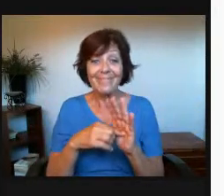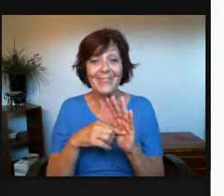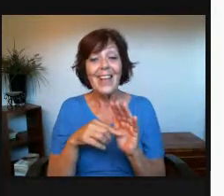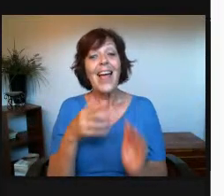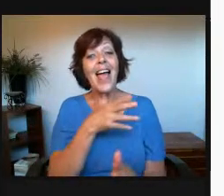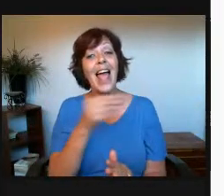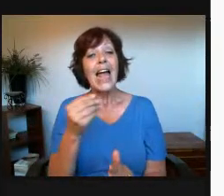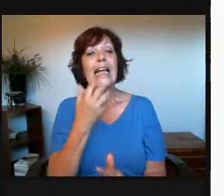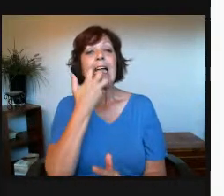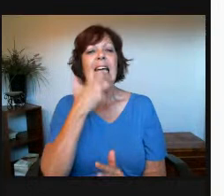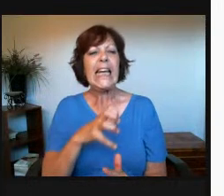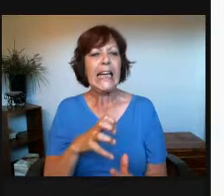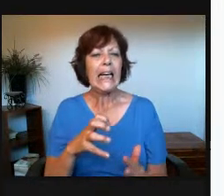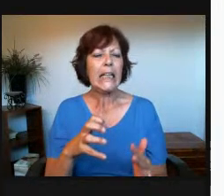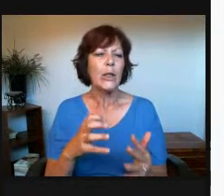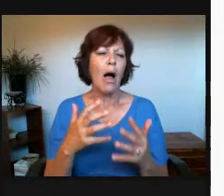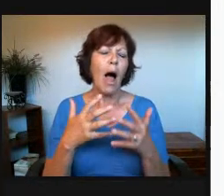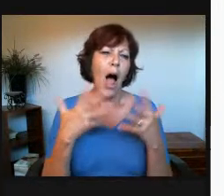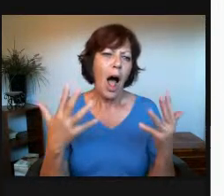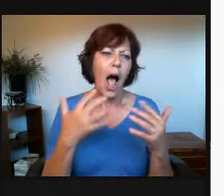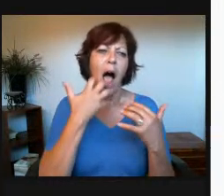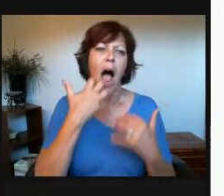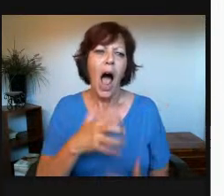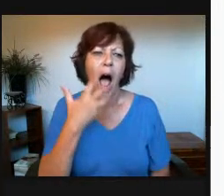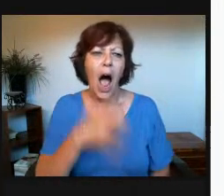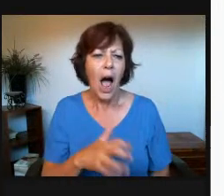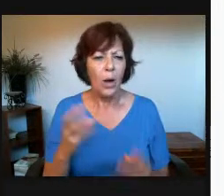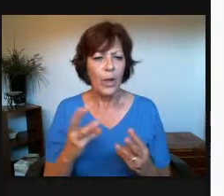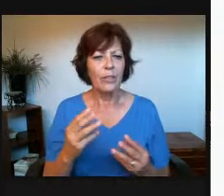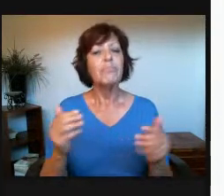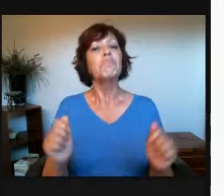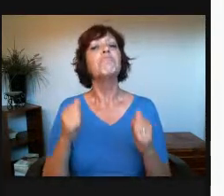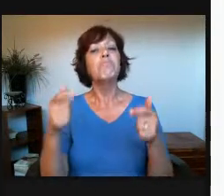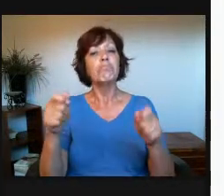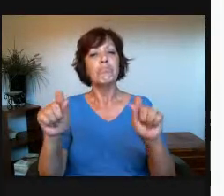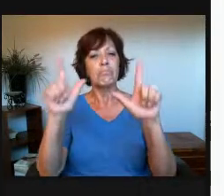we have heat waves. Next slide, please.